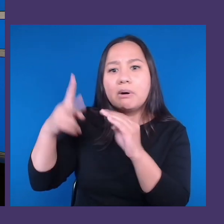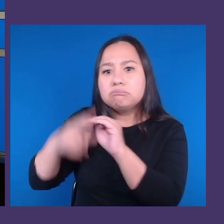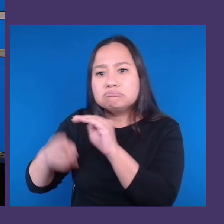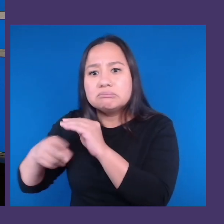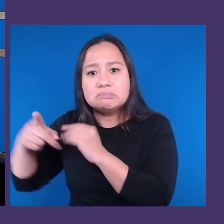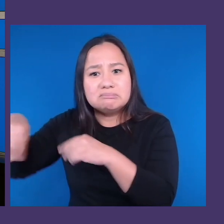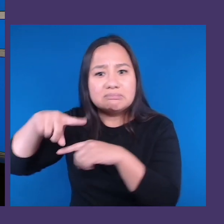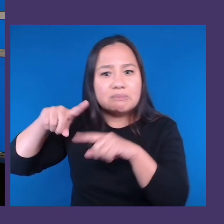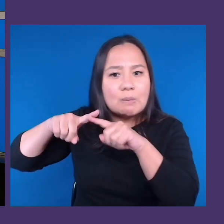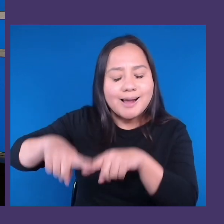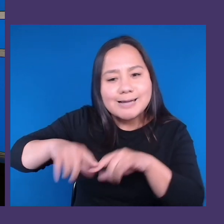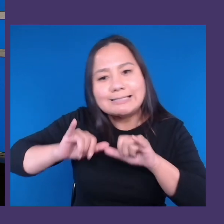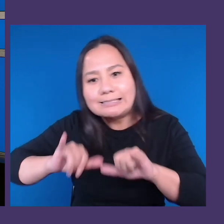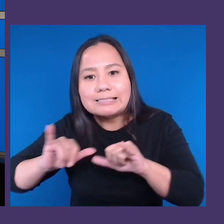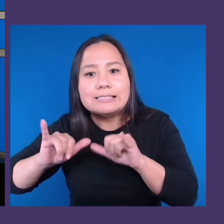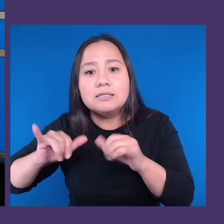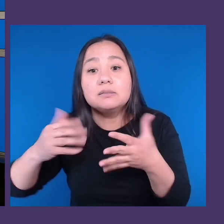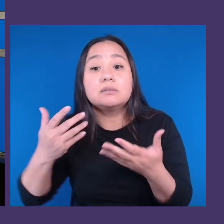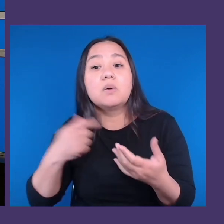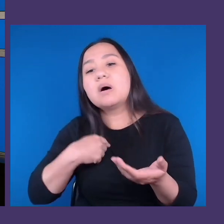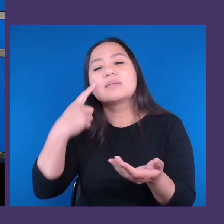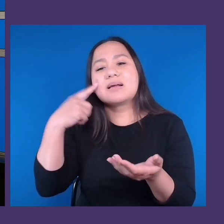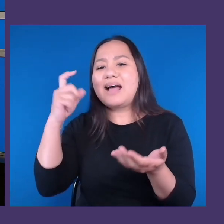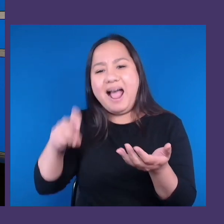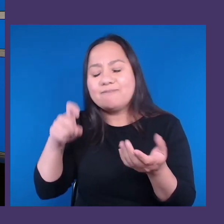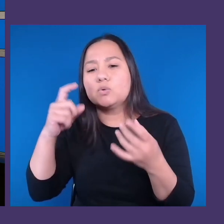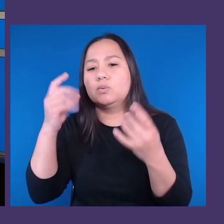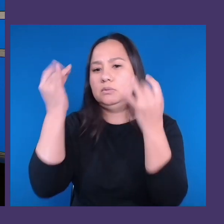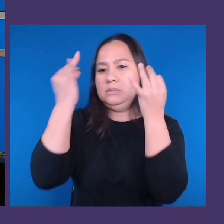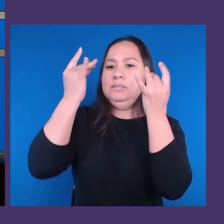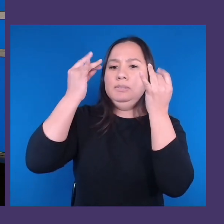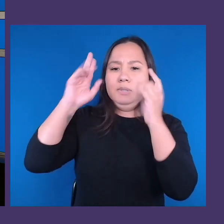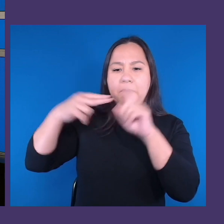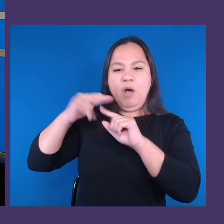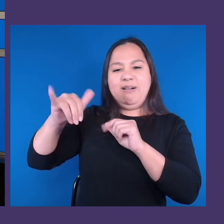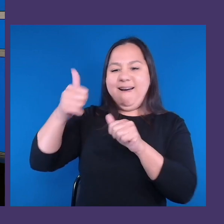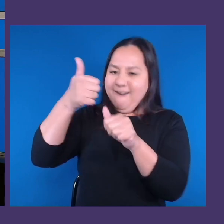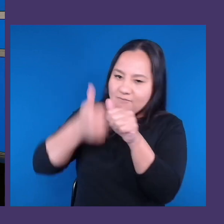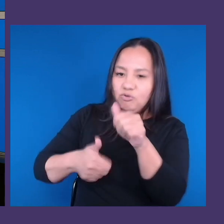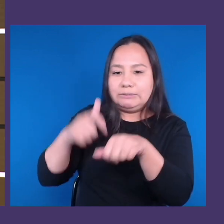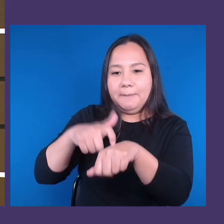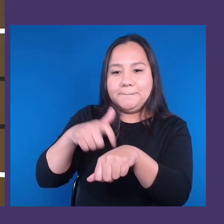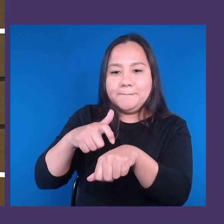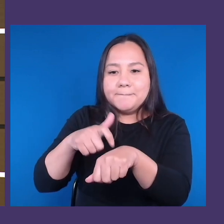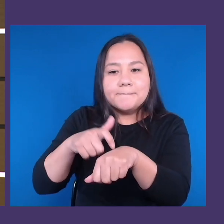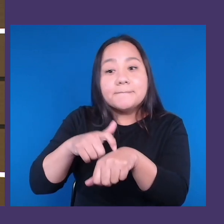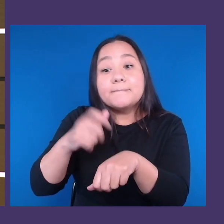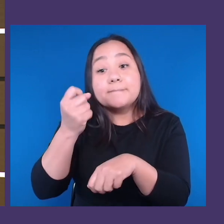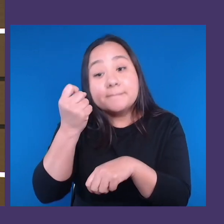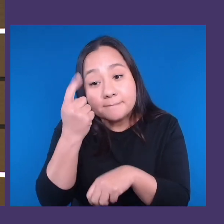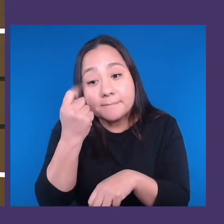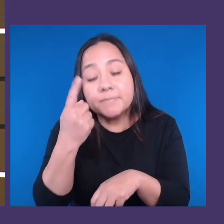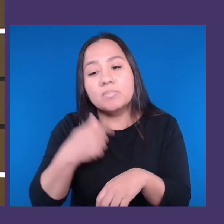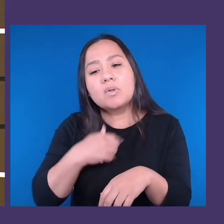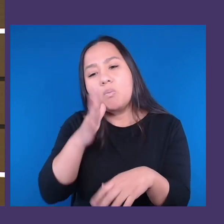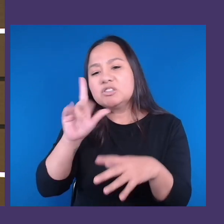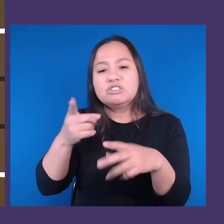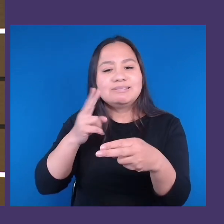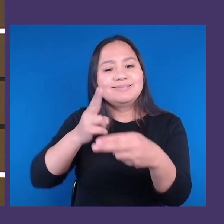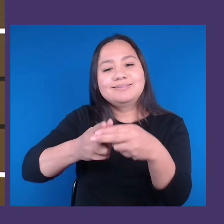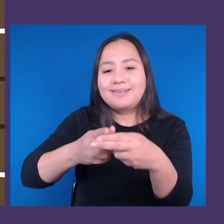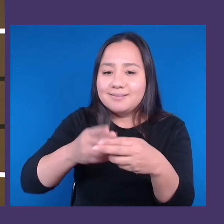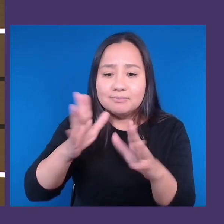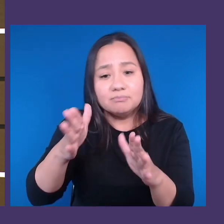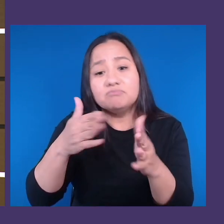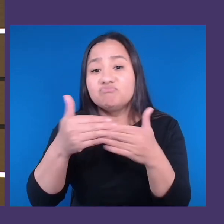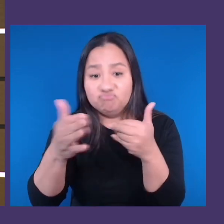do need to think about that in every time. But I will say, despite that, when I step back